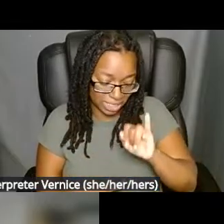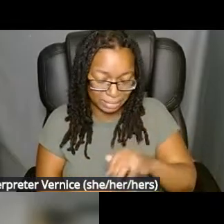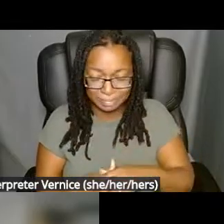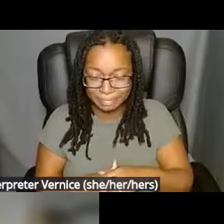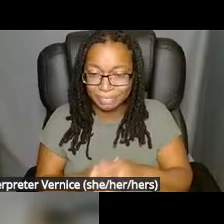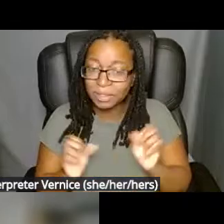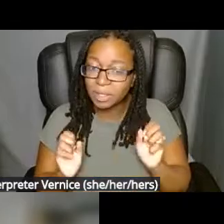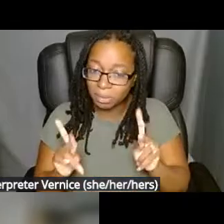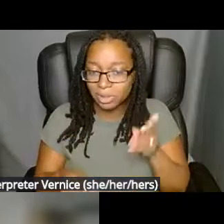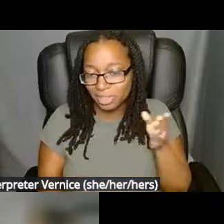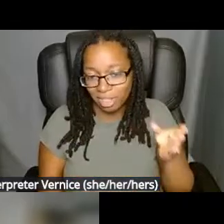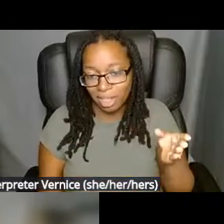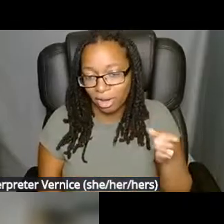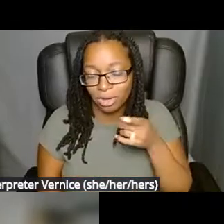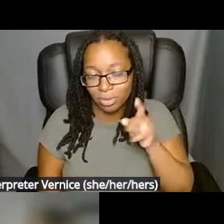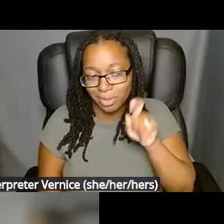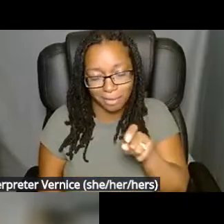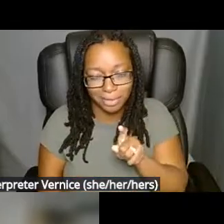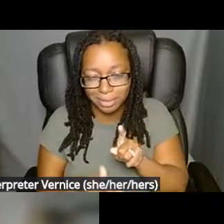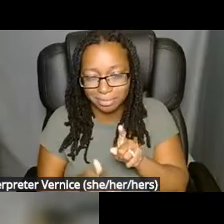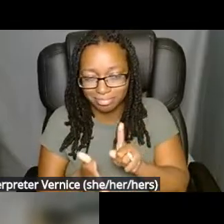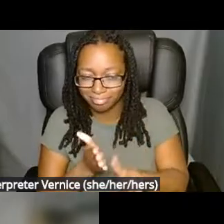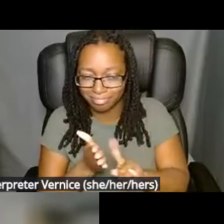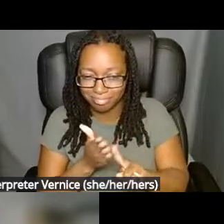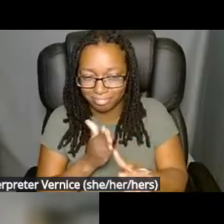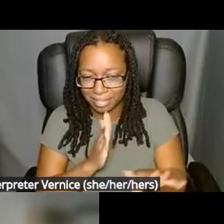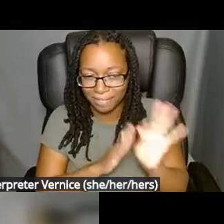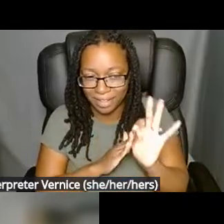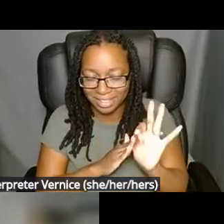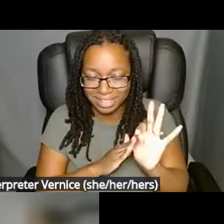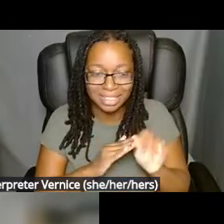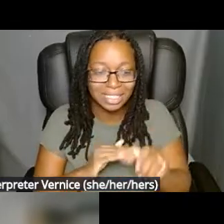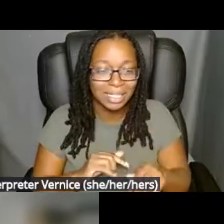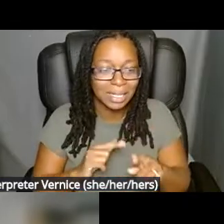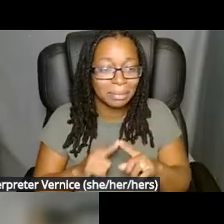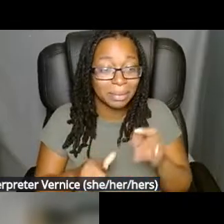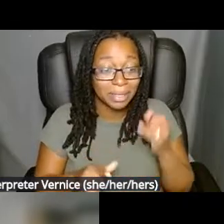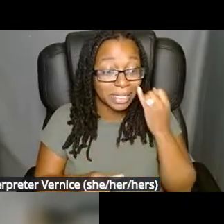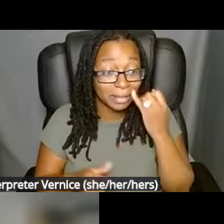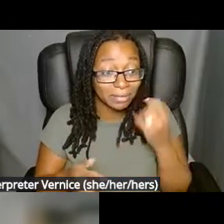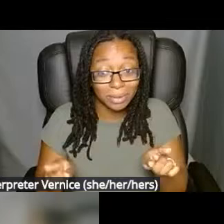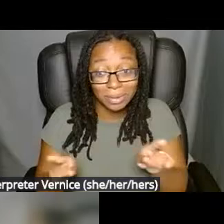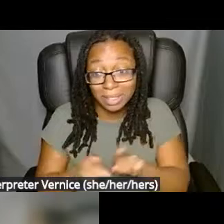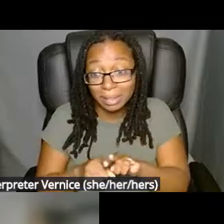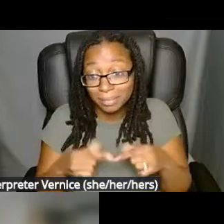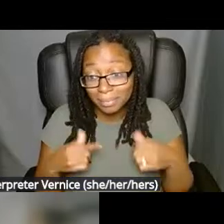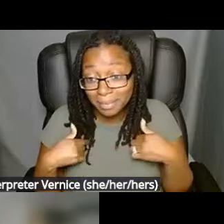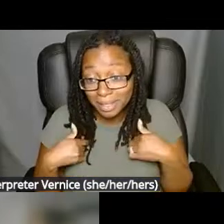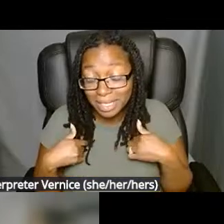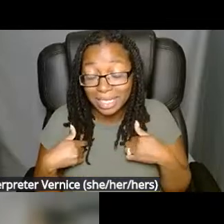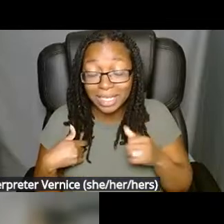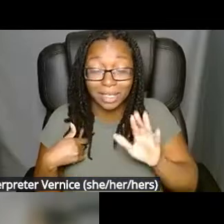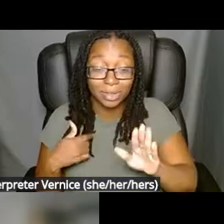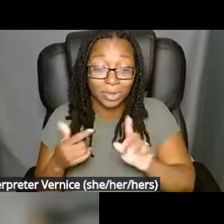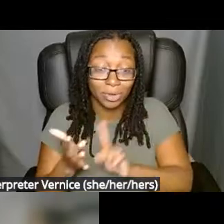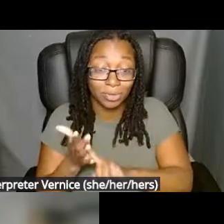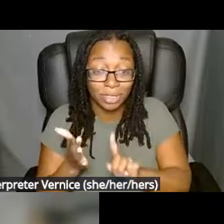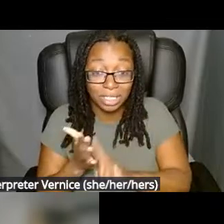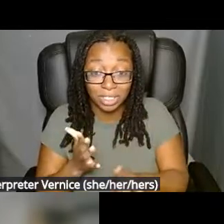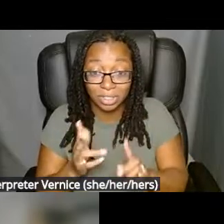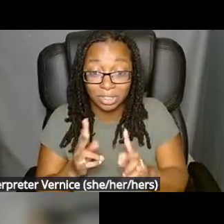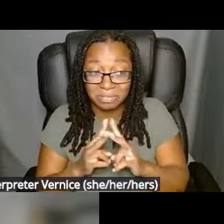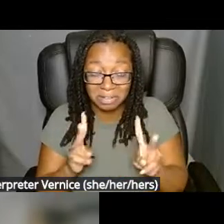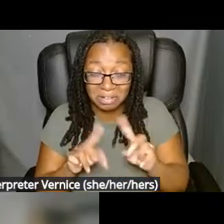just have to find it. But if you are like me and your like research is very